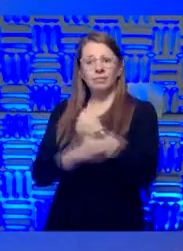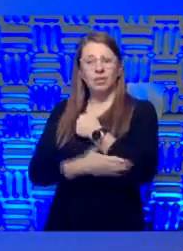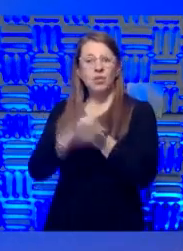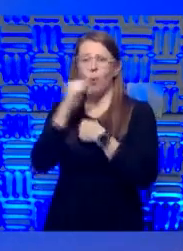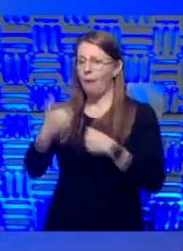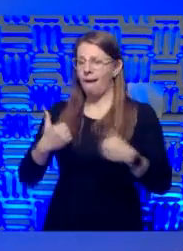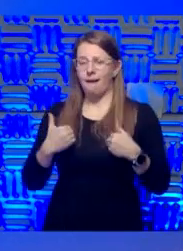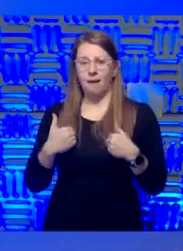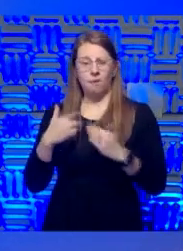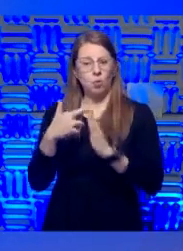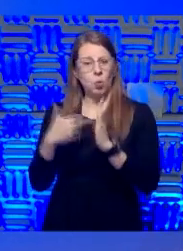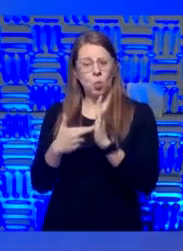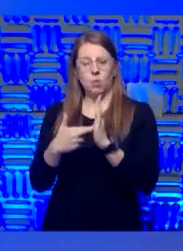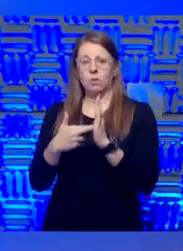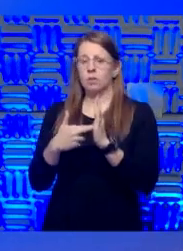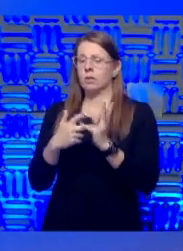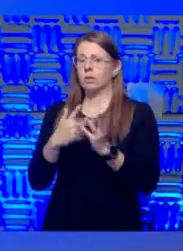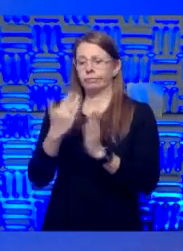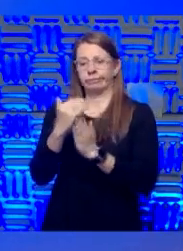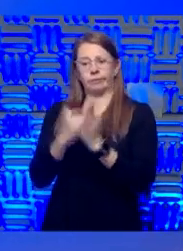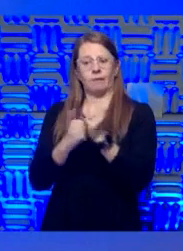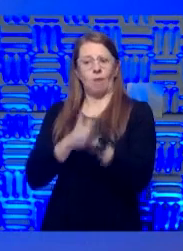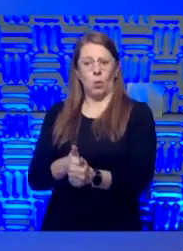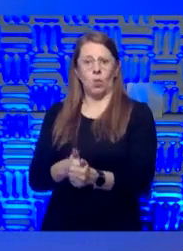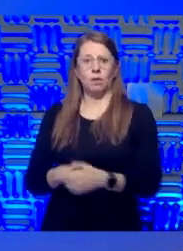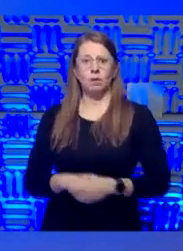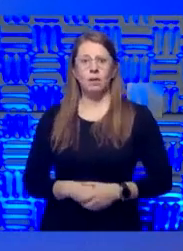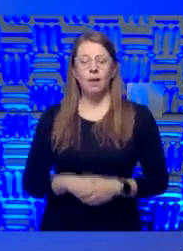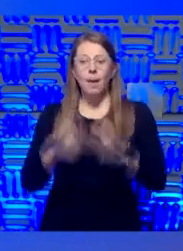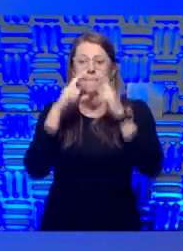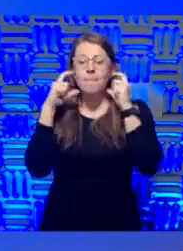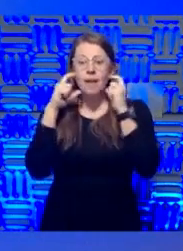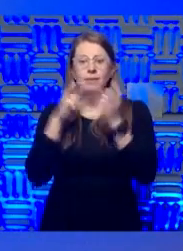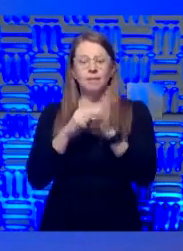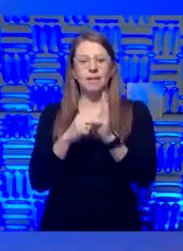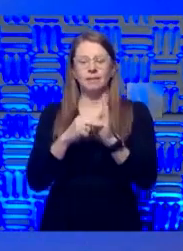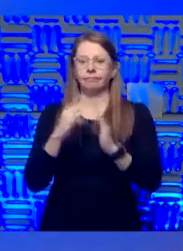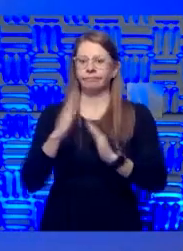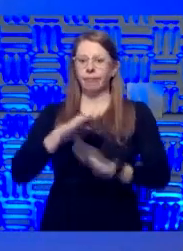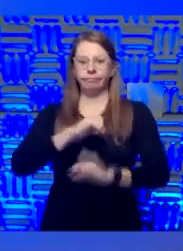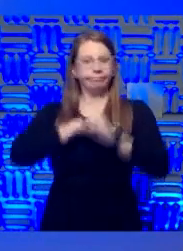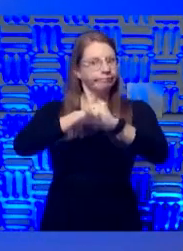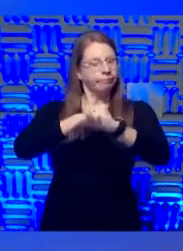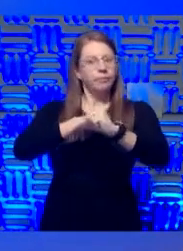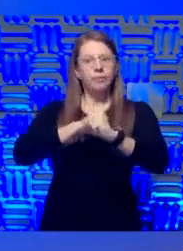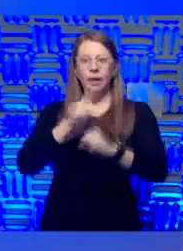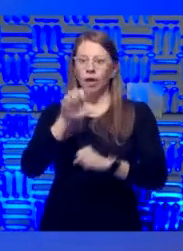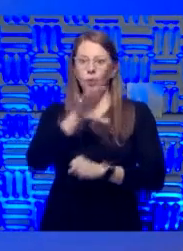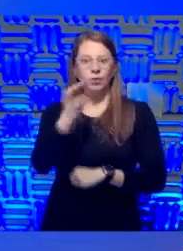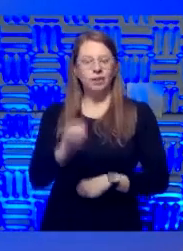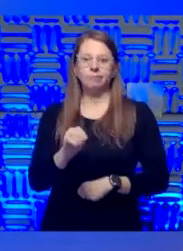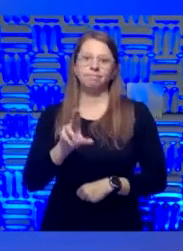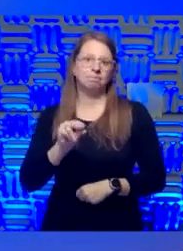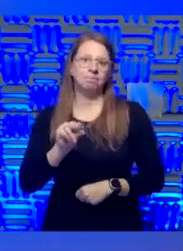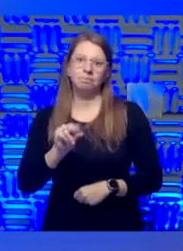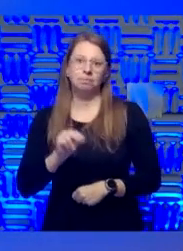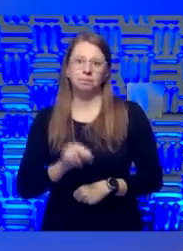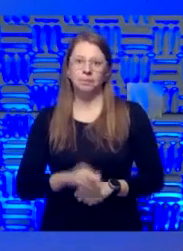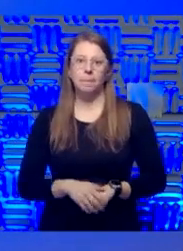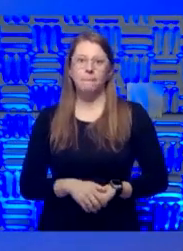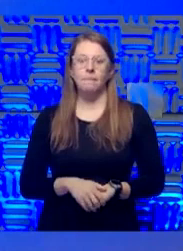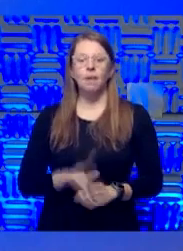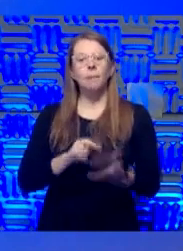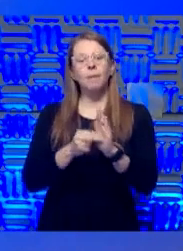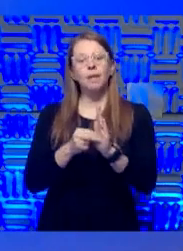things. But again, we don't want to take the mask as not an end-all, be-all. It's not a preventative. 100%. These are all things to